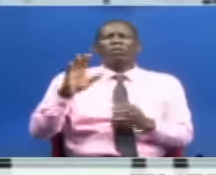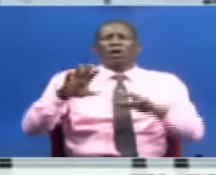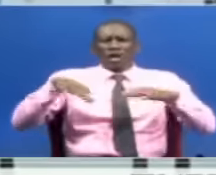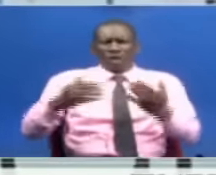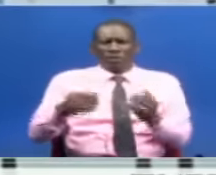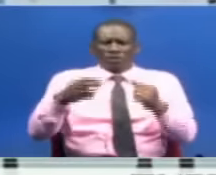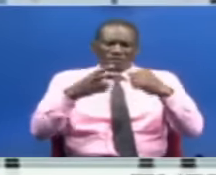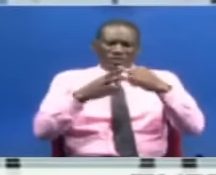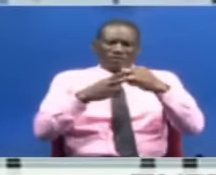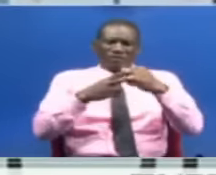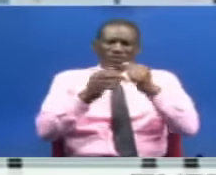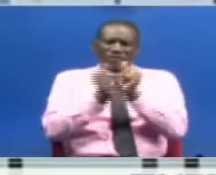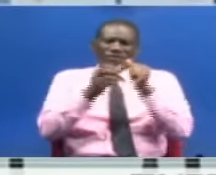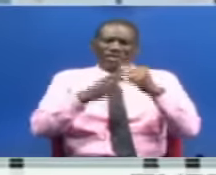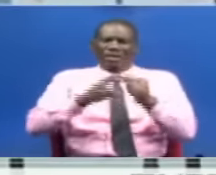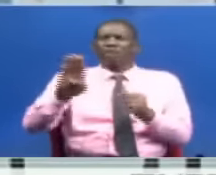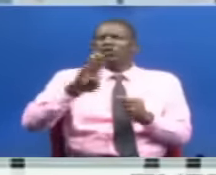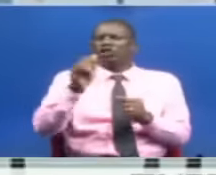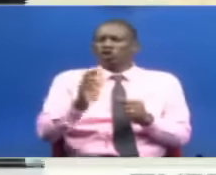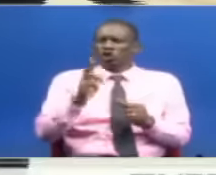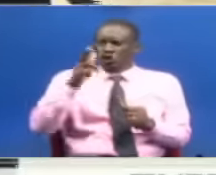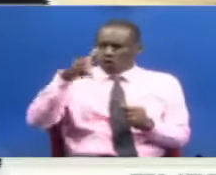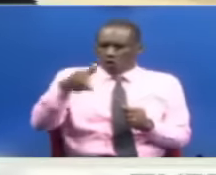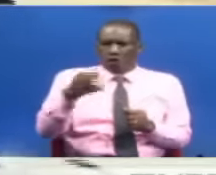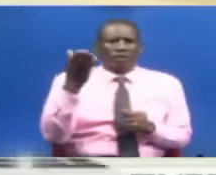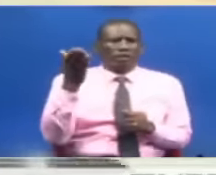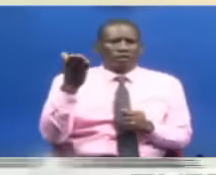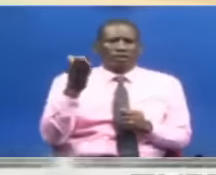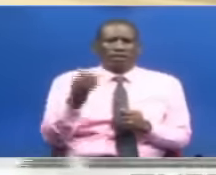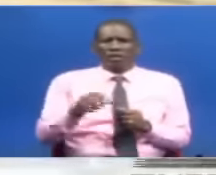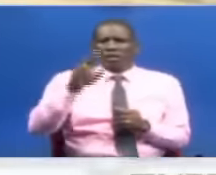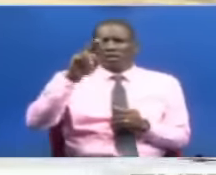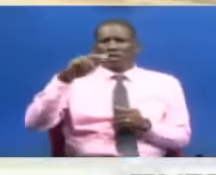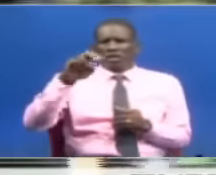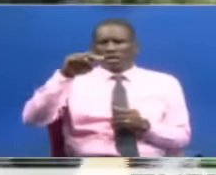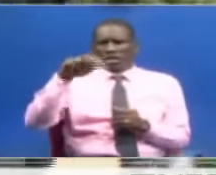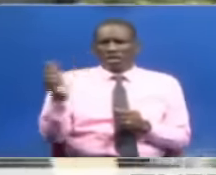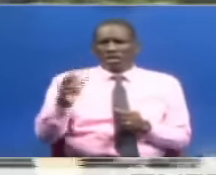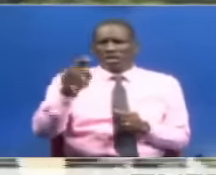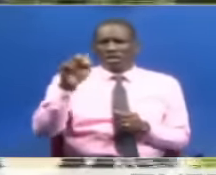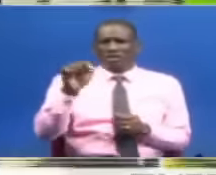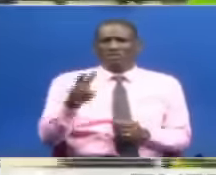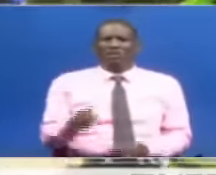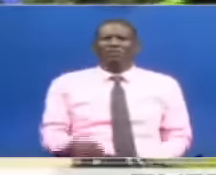17 billion shilling oil consignment. Ngena Kirori, NTV.